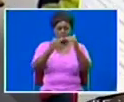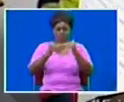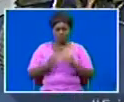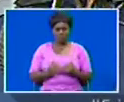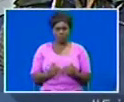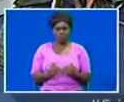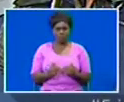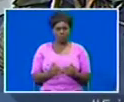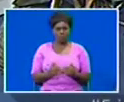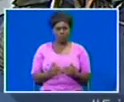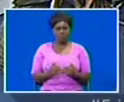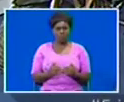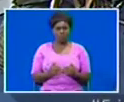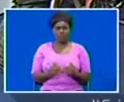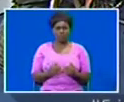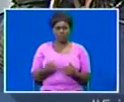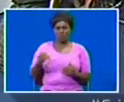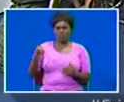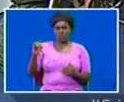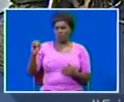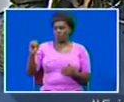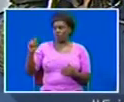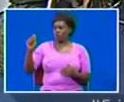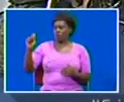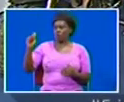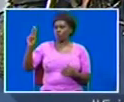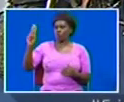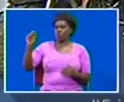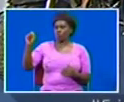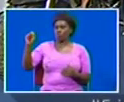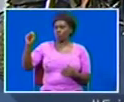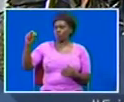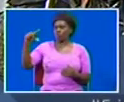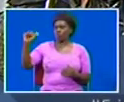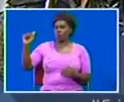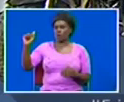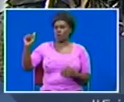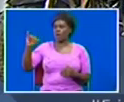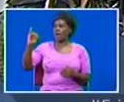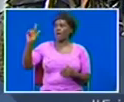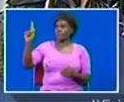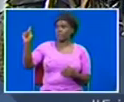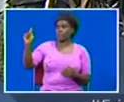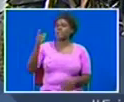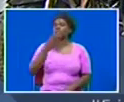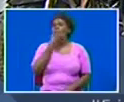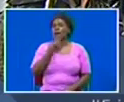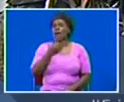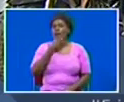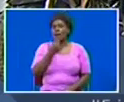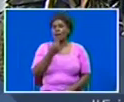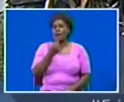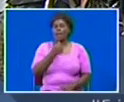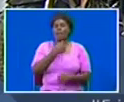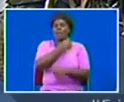Yes? Yes, Danzo. My name is Daniel Mutunga, or Danzo, as better known. I'm an IT guy, and we